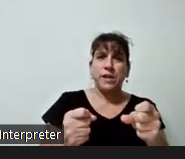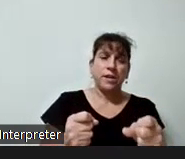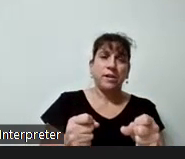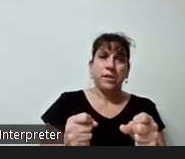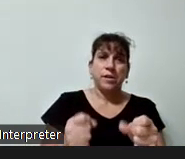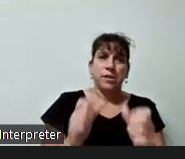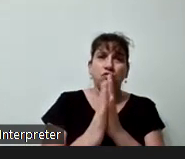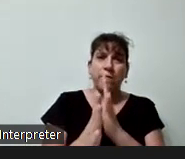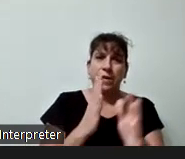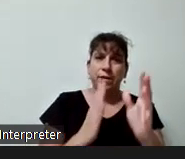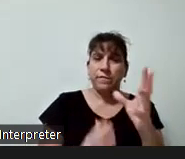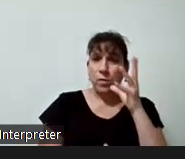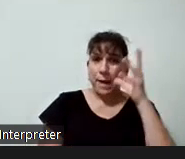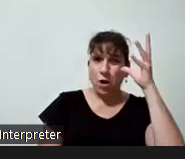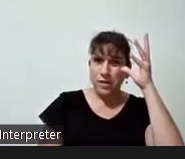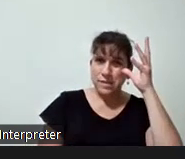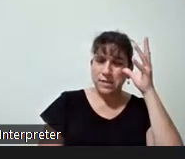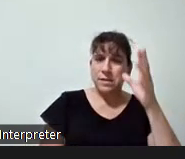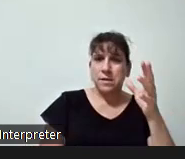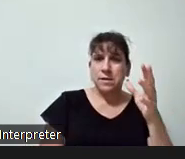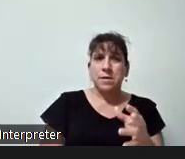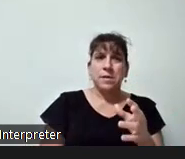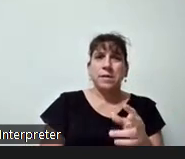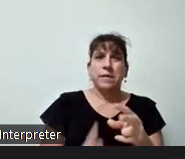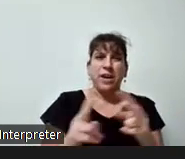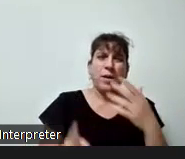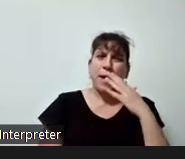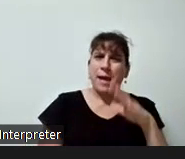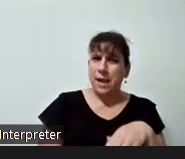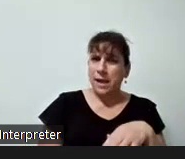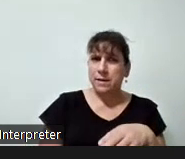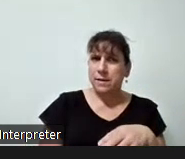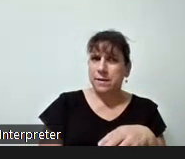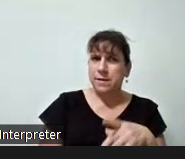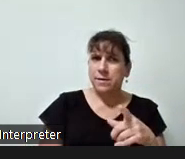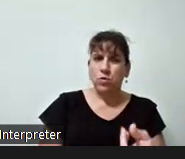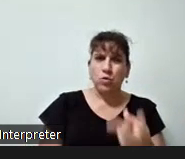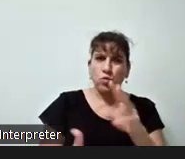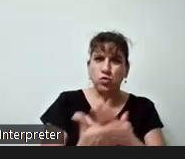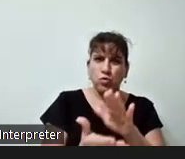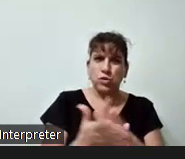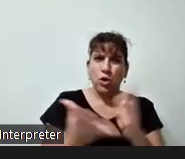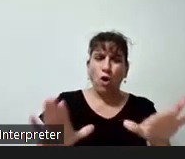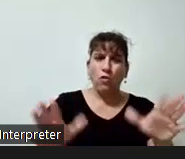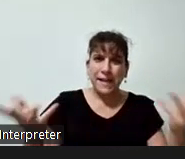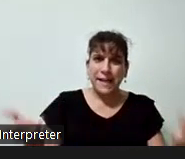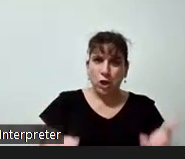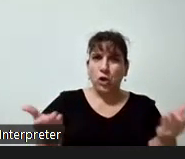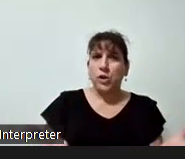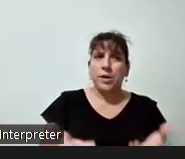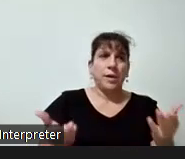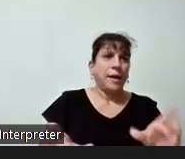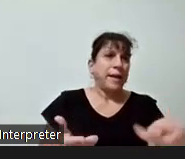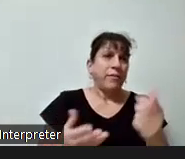parents. Especially parents is very bad with two schools already here. Any